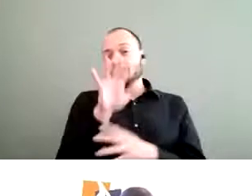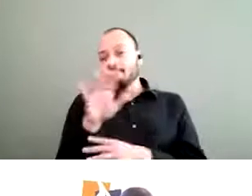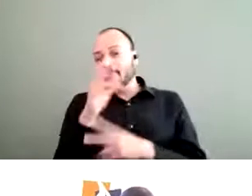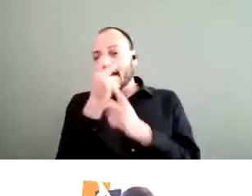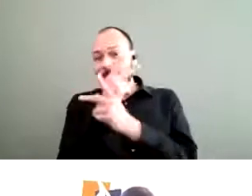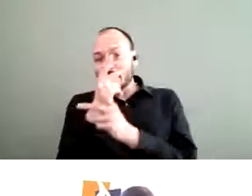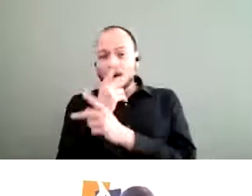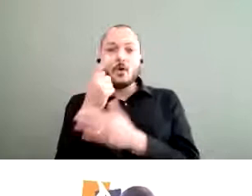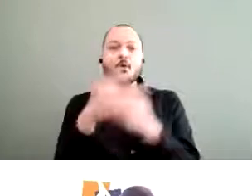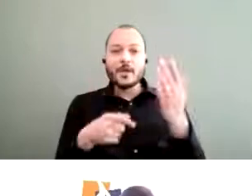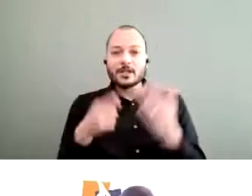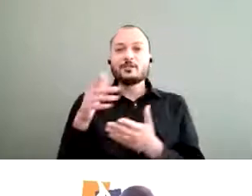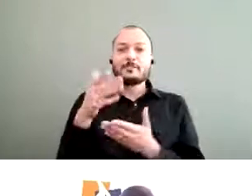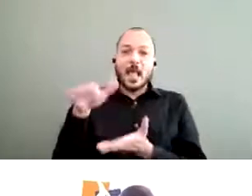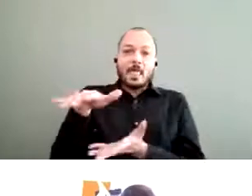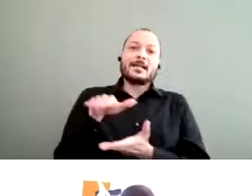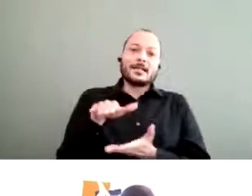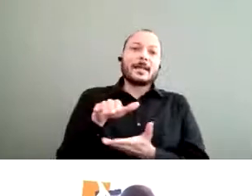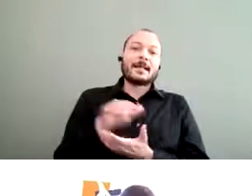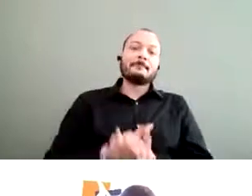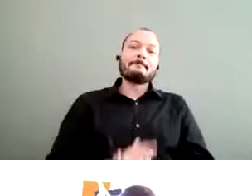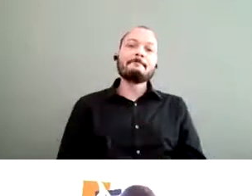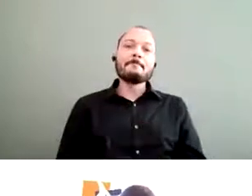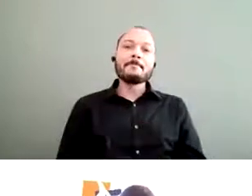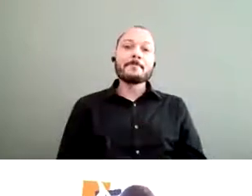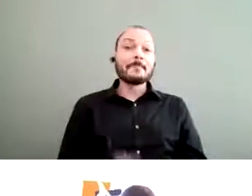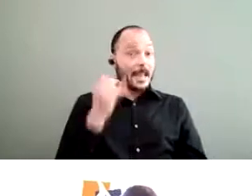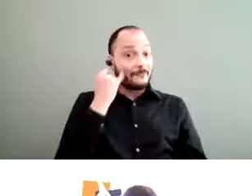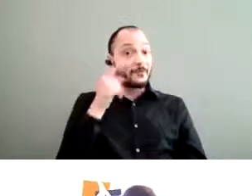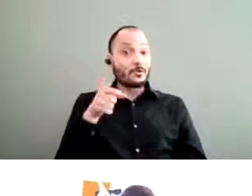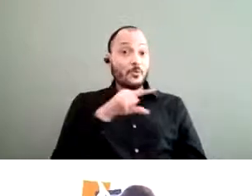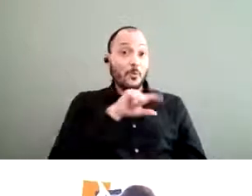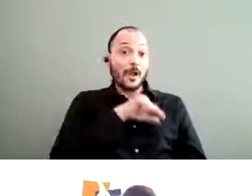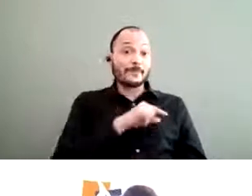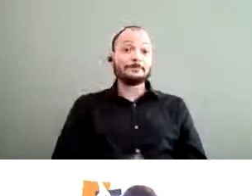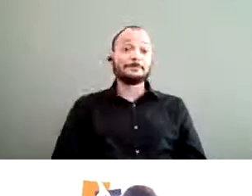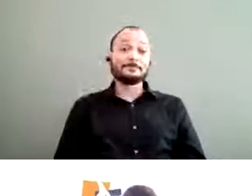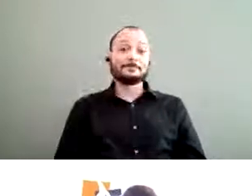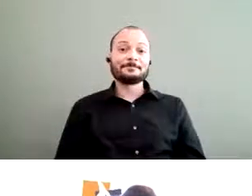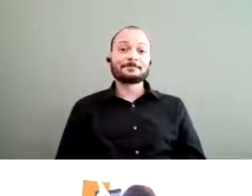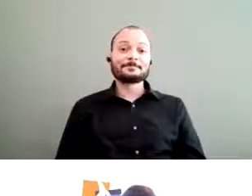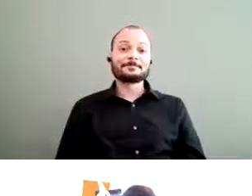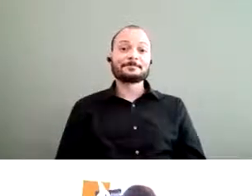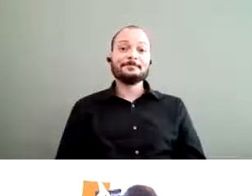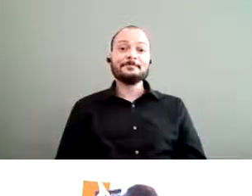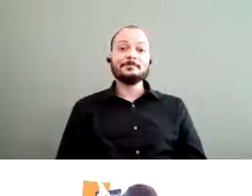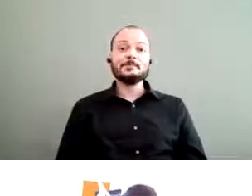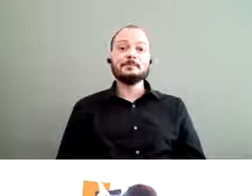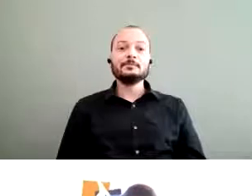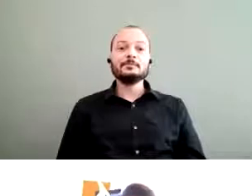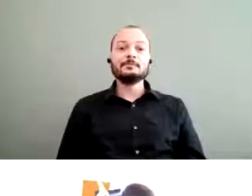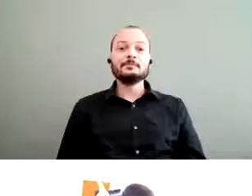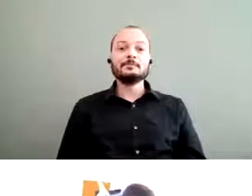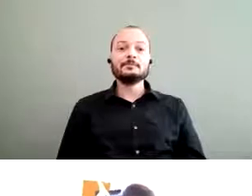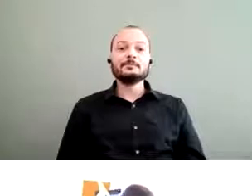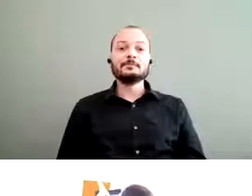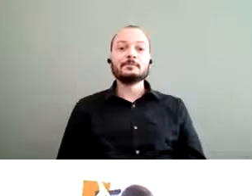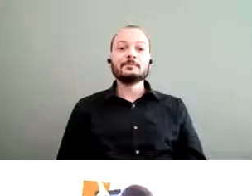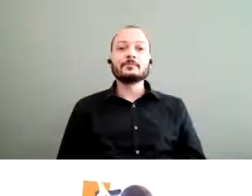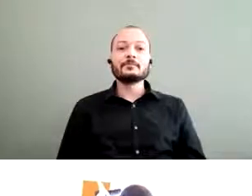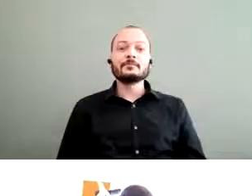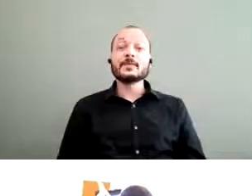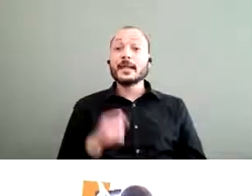what you would be expecting in return. And if you qualify. Okay, let's go to the next slide. And